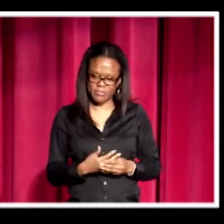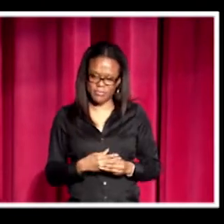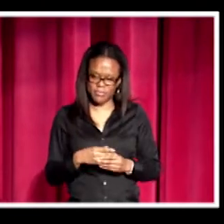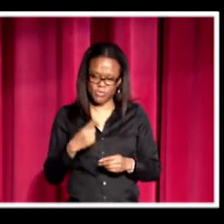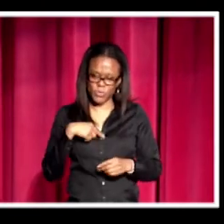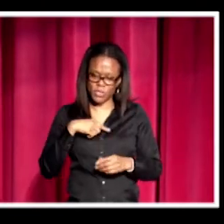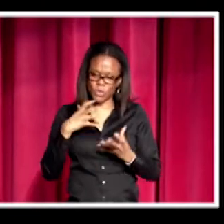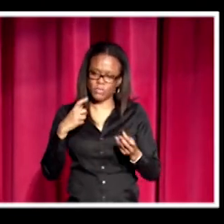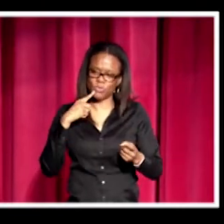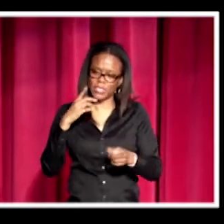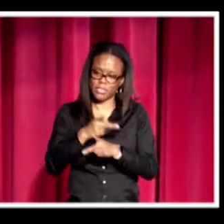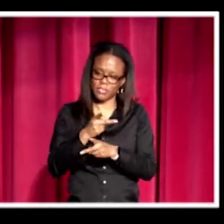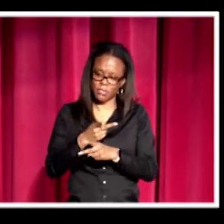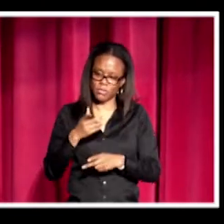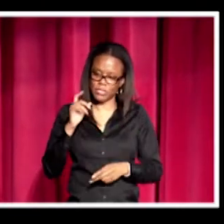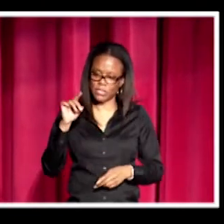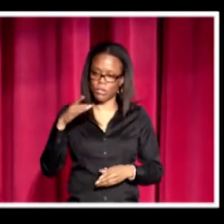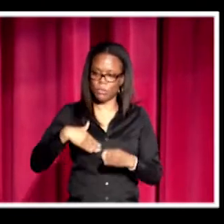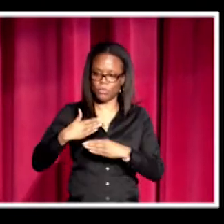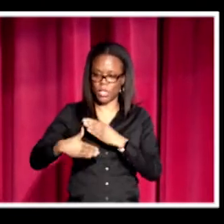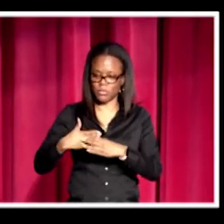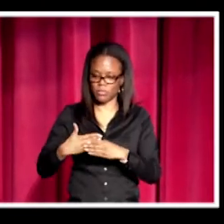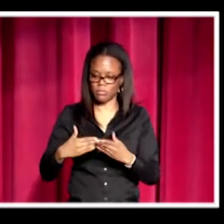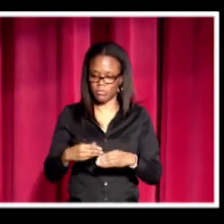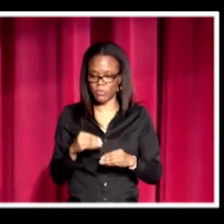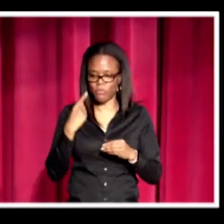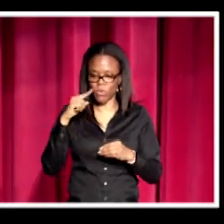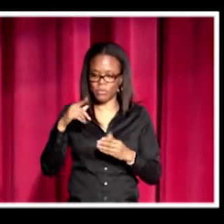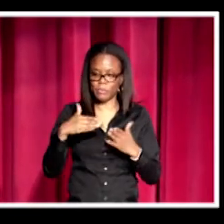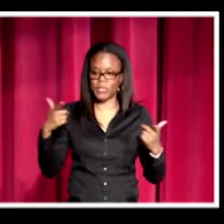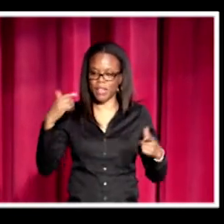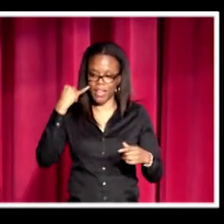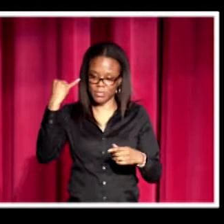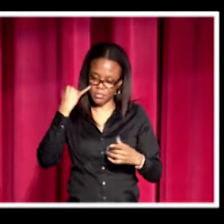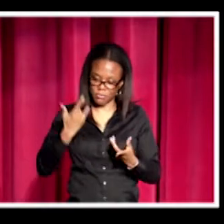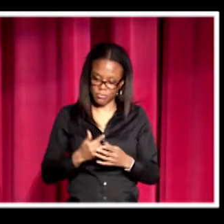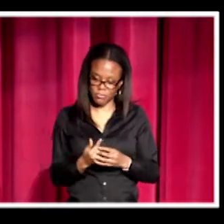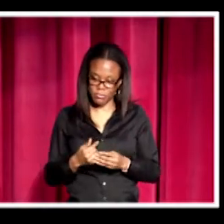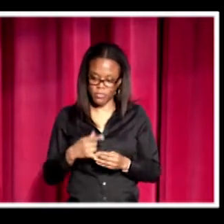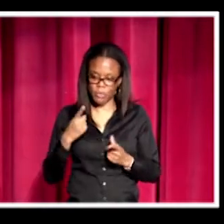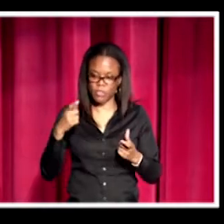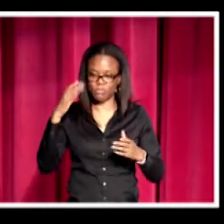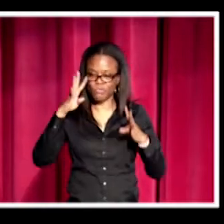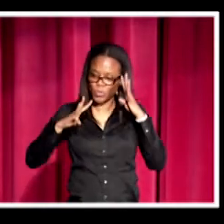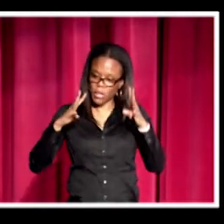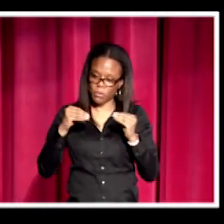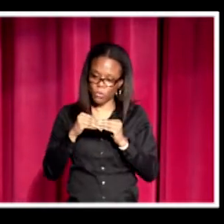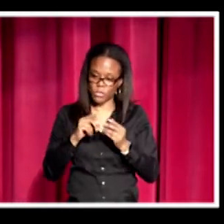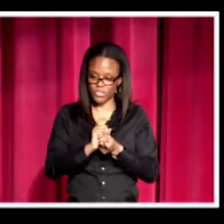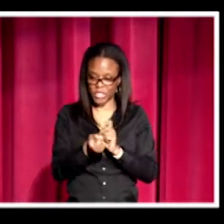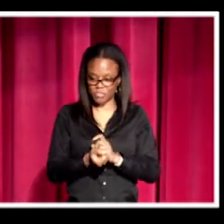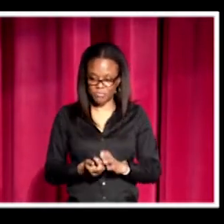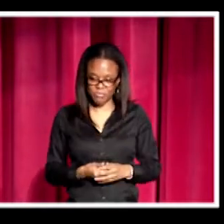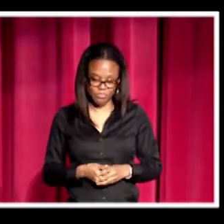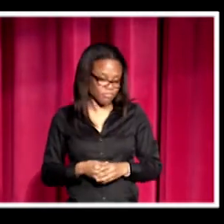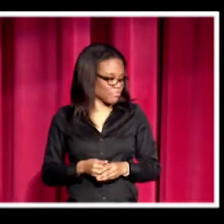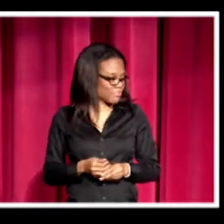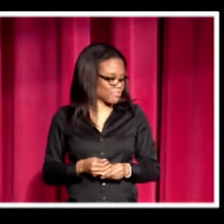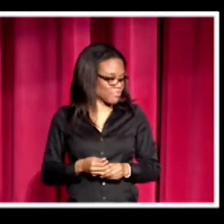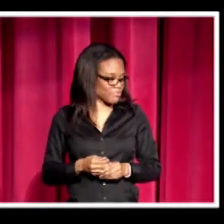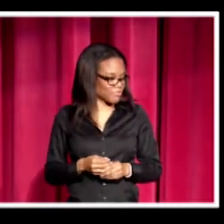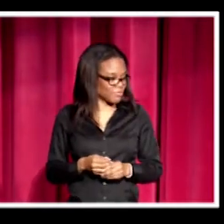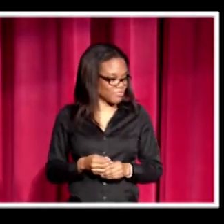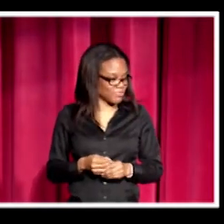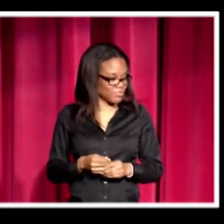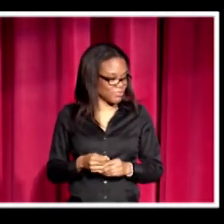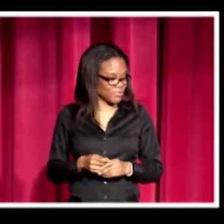Washington, D.C. moving forward and at the forefront of innovation and change. So along with the